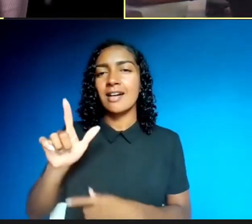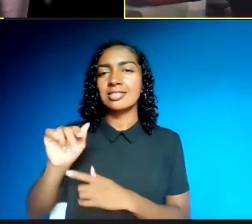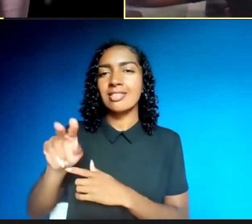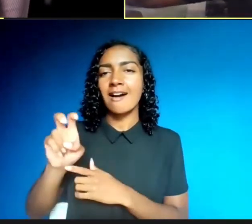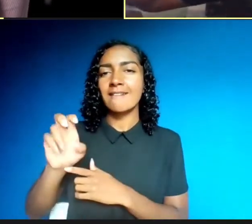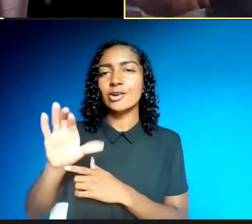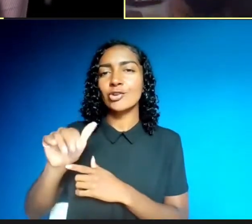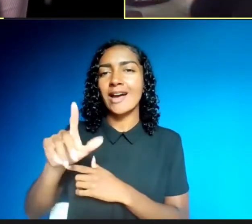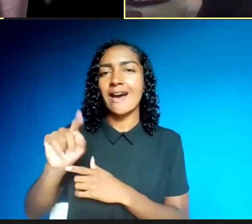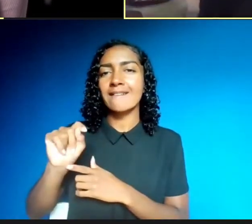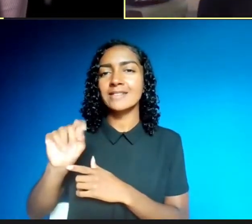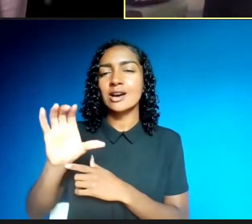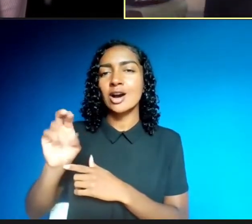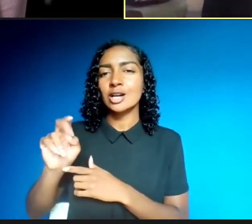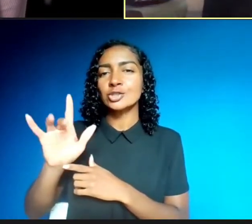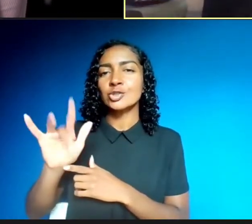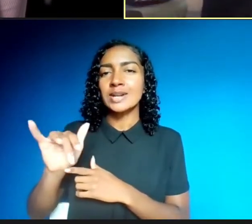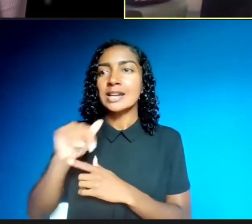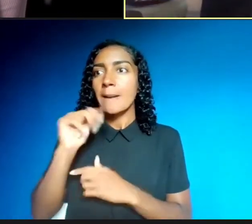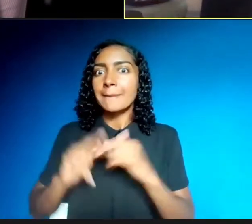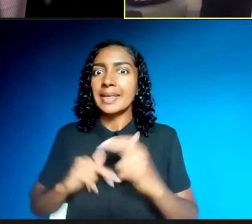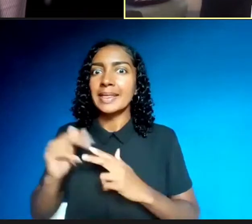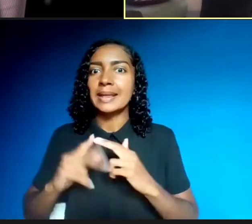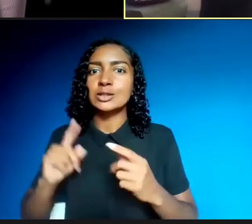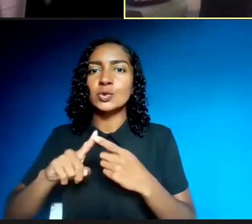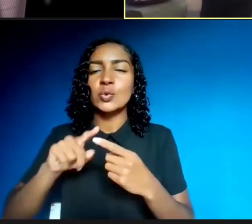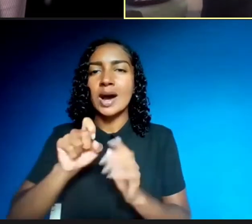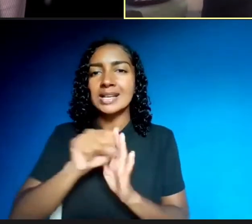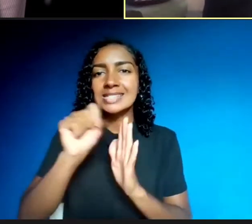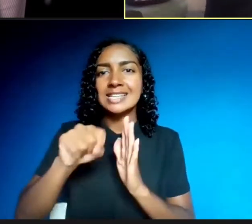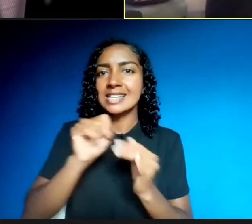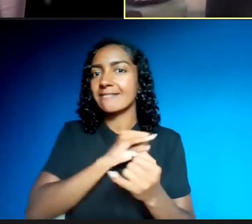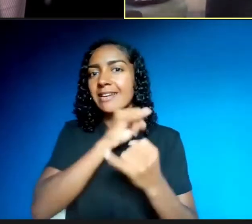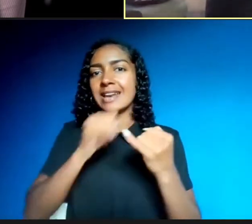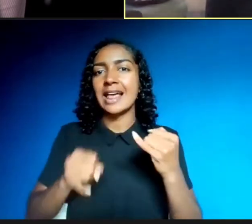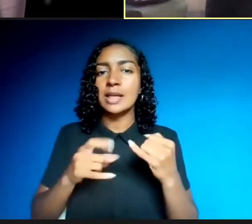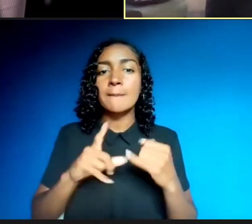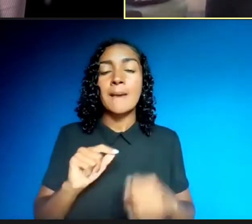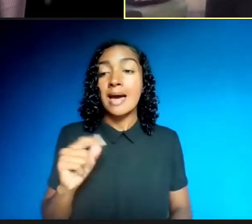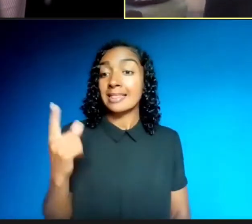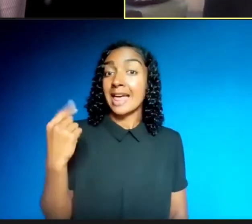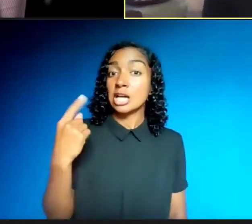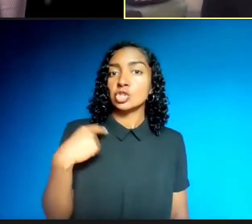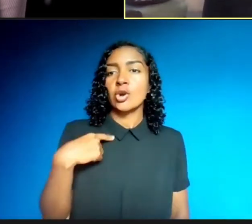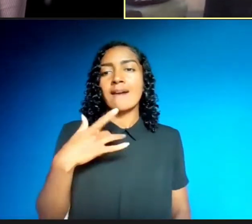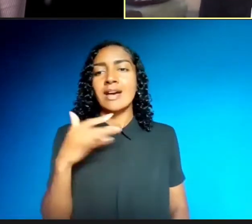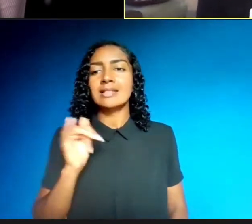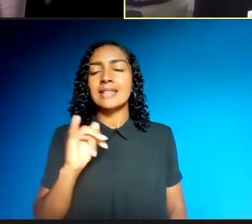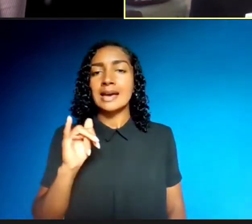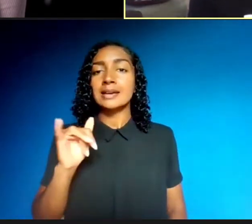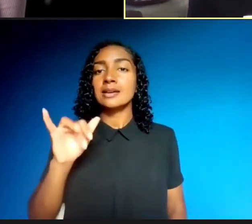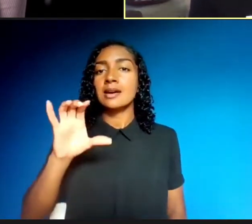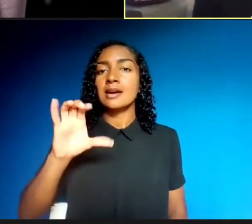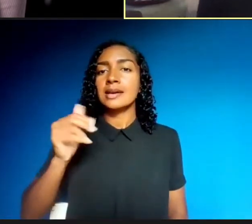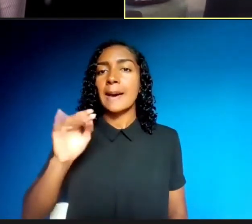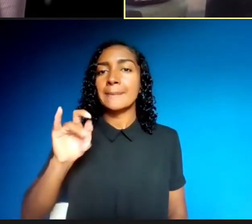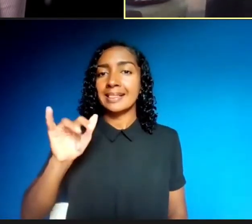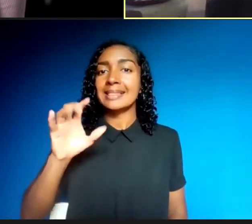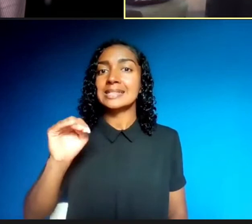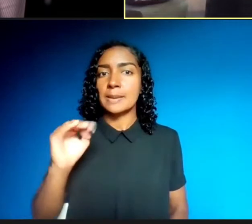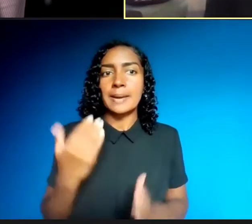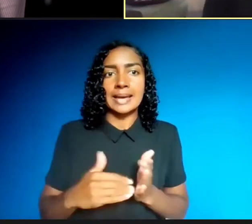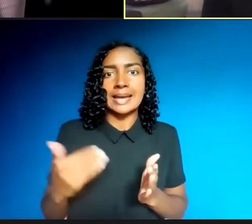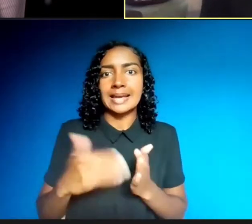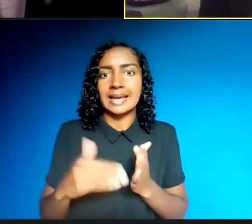but it is a thing that, like, I will talk about. Yeah, like last season I felt like capitalism kept emerging, and so this season it seems like policing keeps emerging.